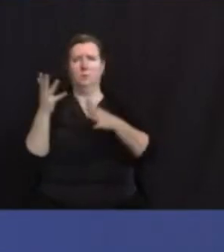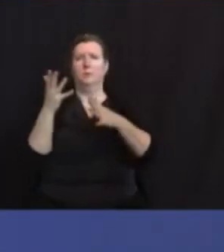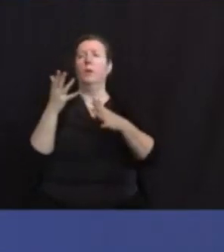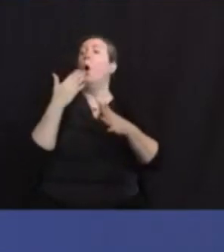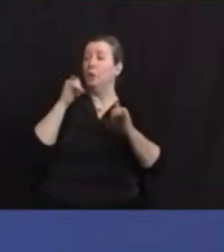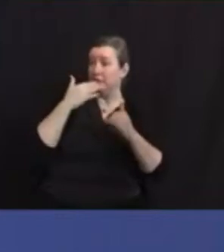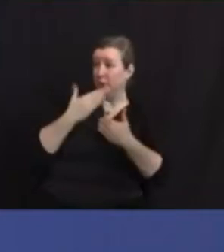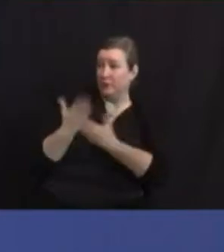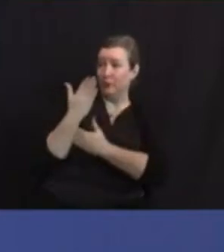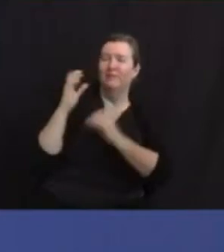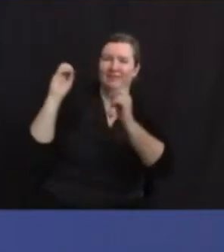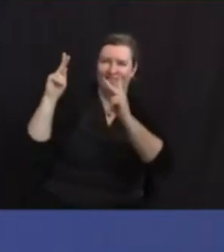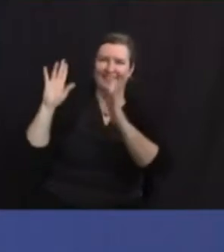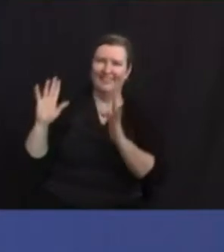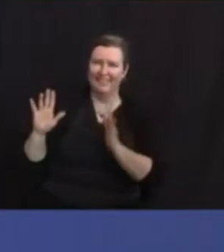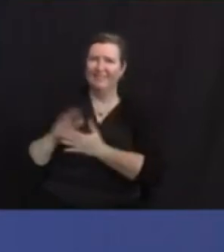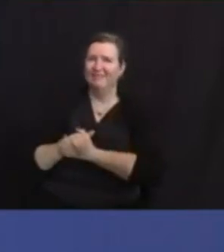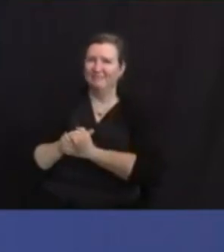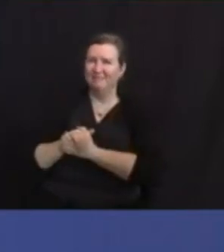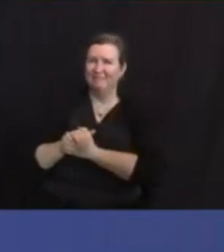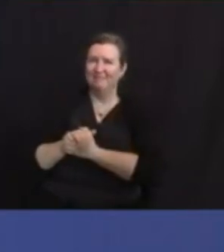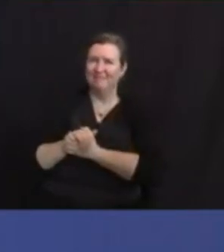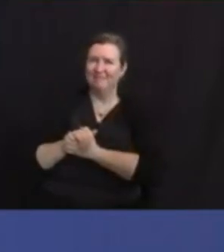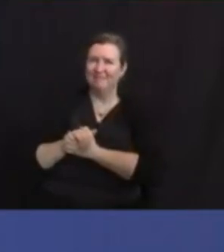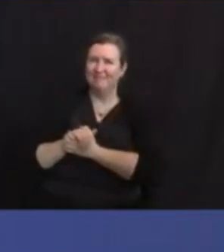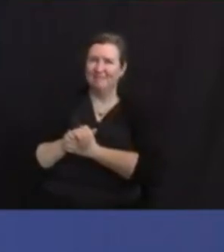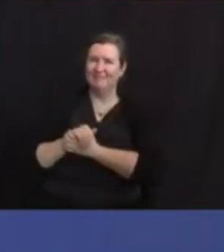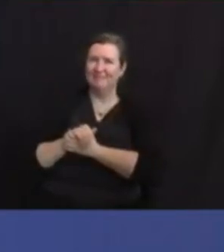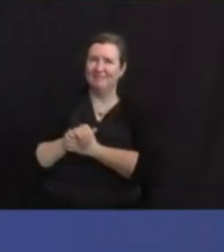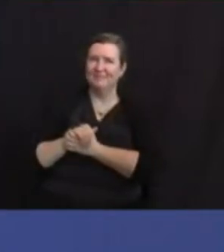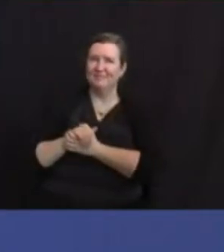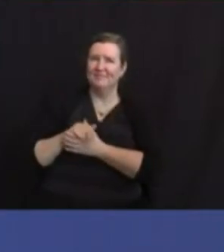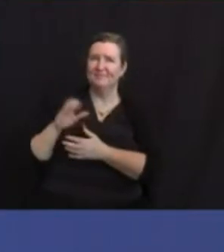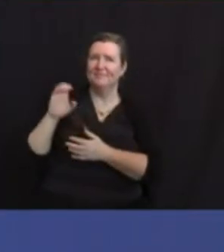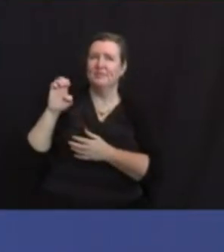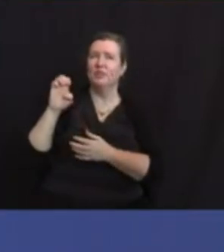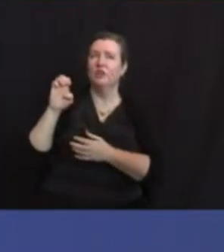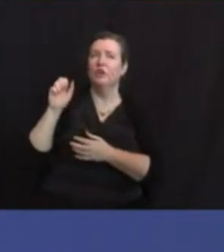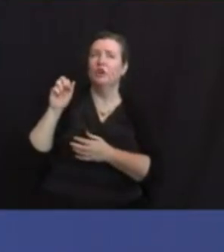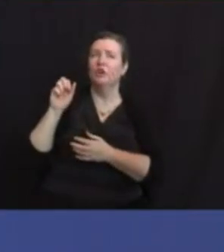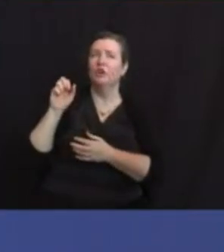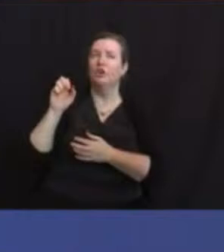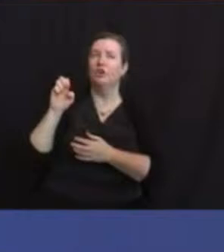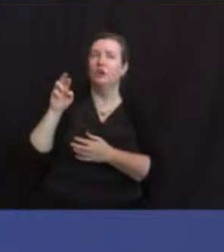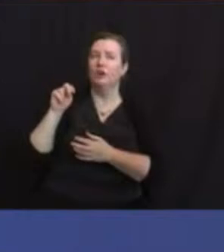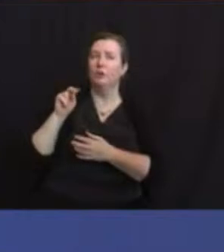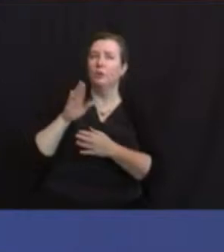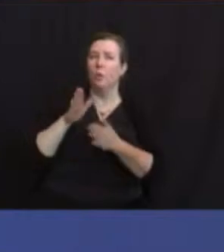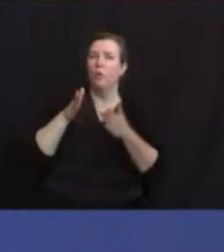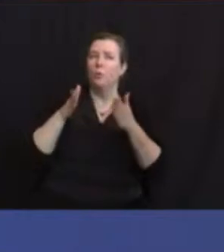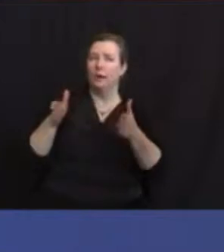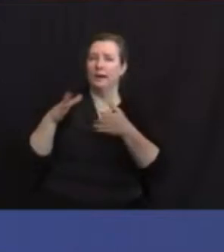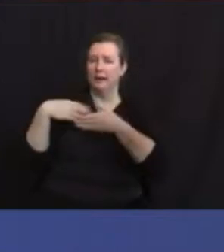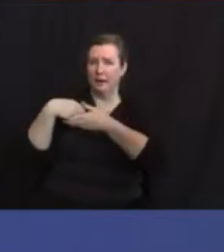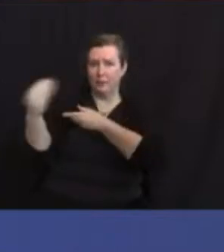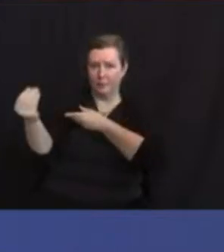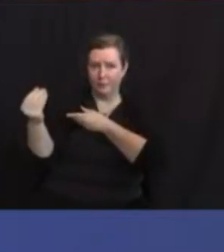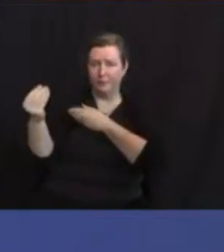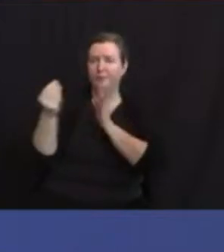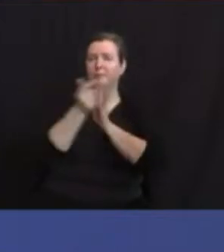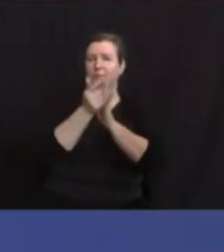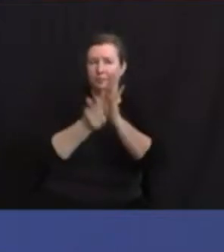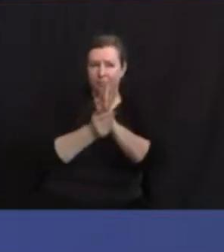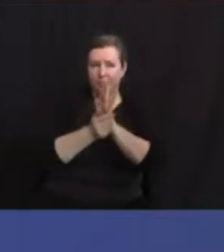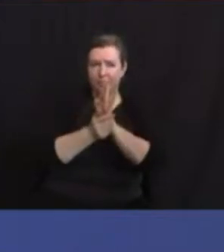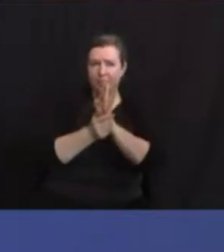morning. Governor, the Earn Your Way Out law you signed last year took effect Monday. Has the Department of Corrections begun implementing it as required?